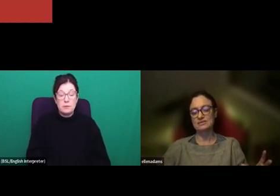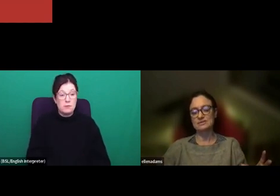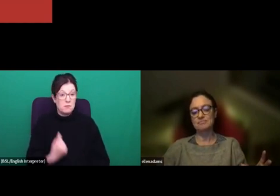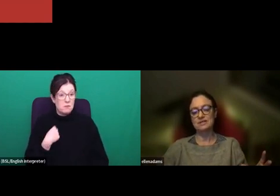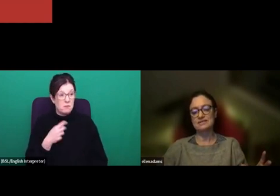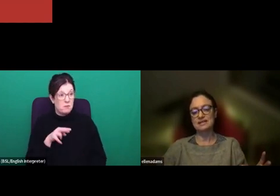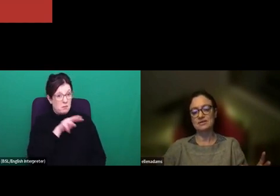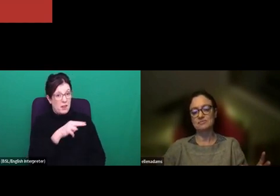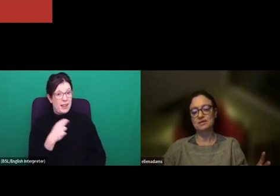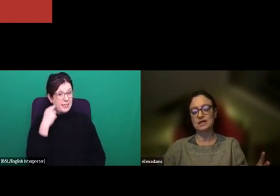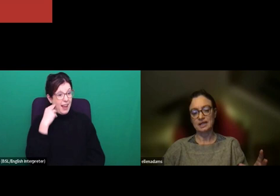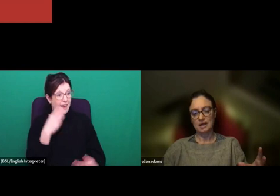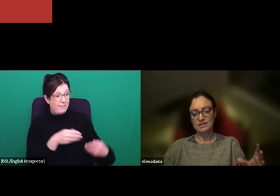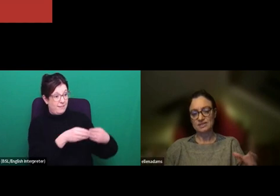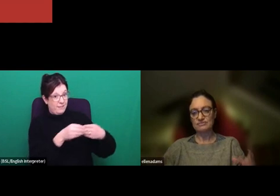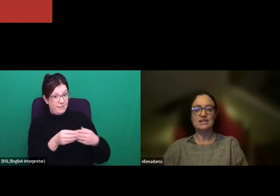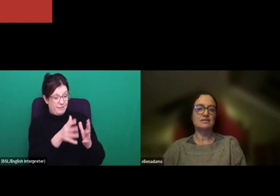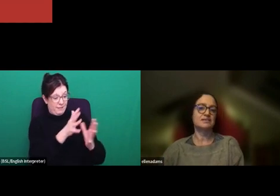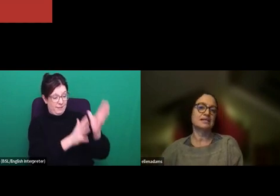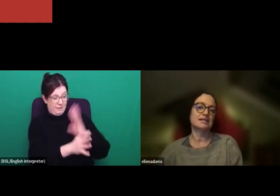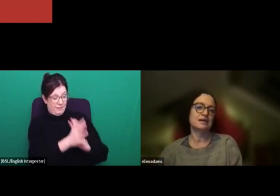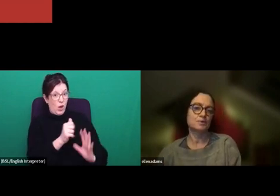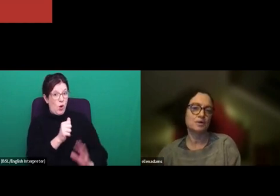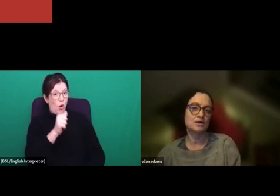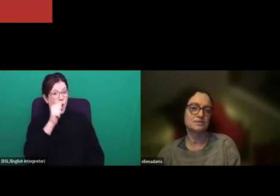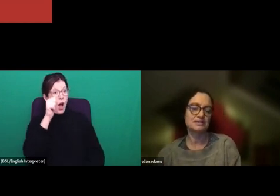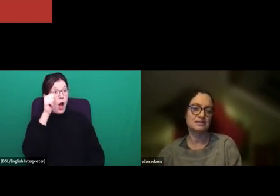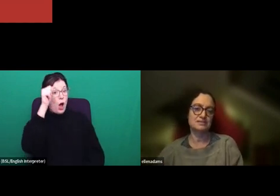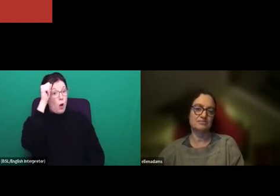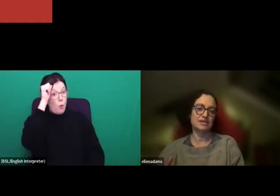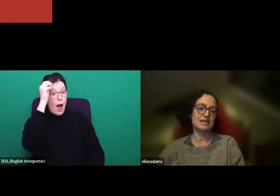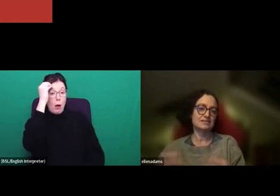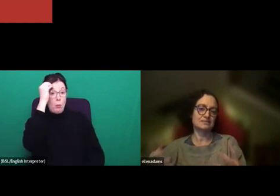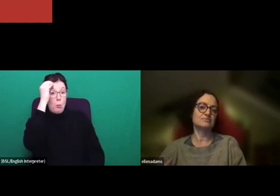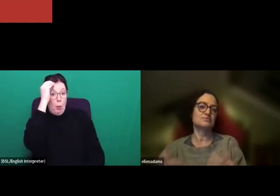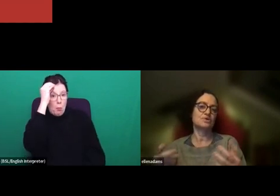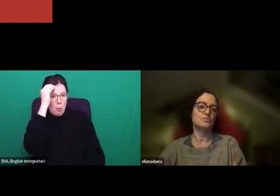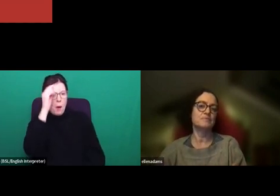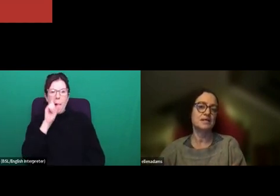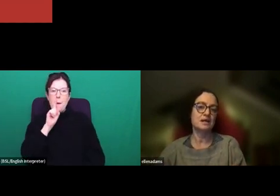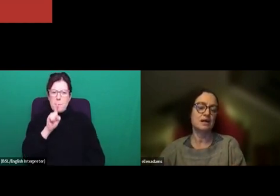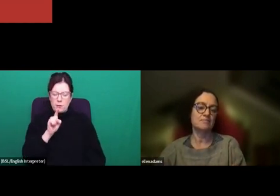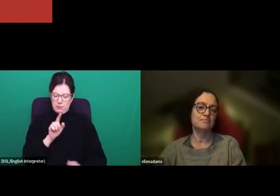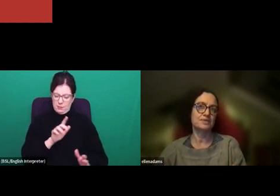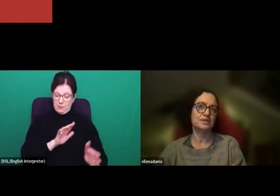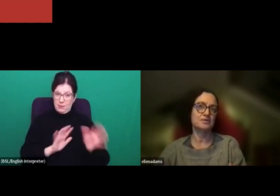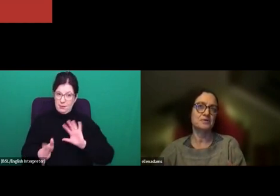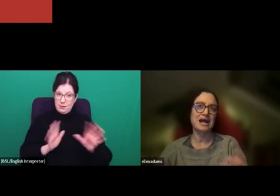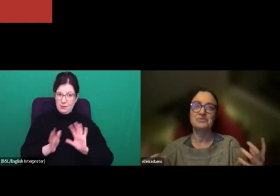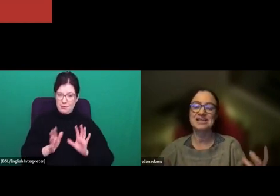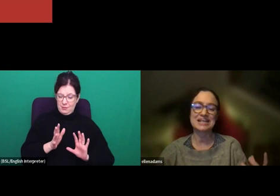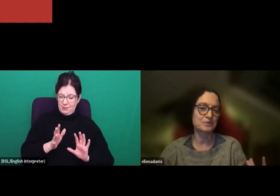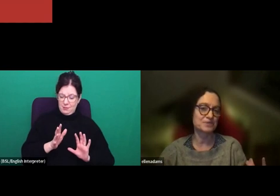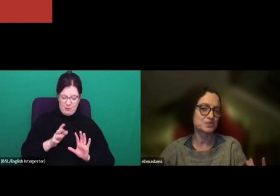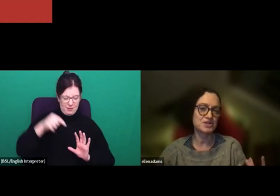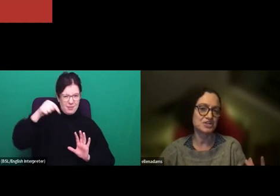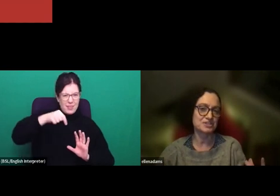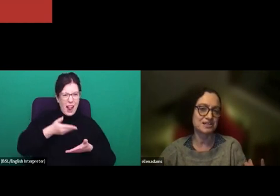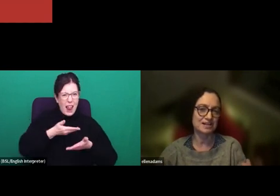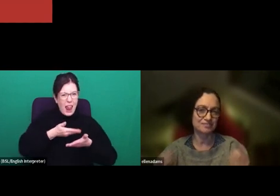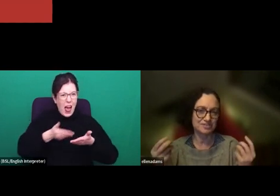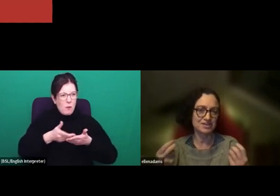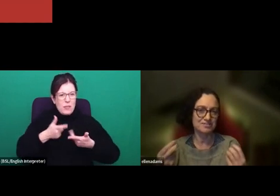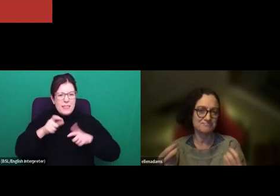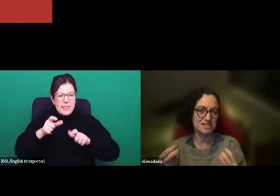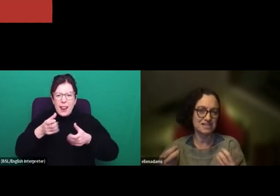of an awareness of BSL, but I don't really understand how it works. This event hasn't told me, you know, how the language